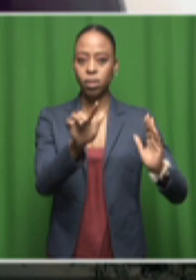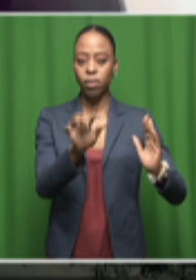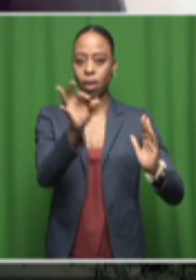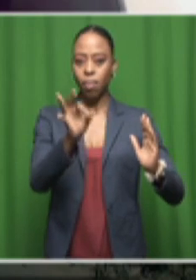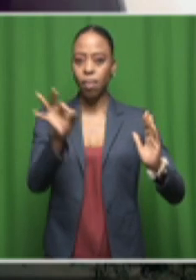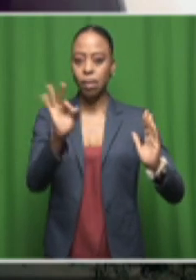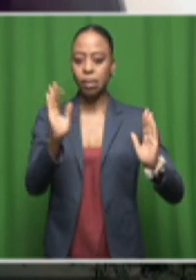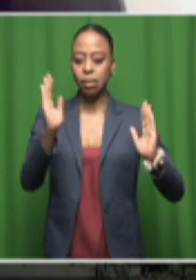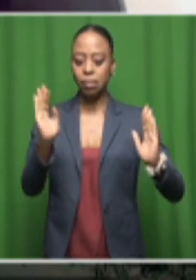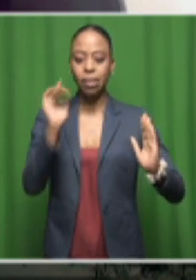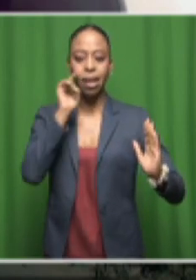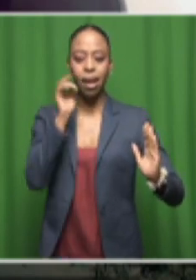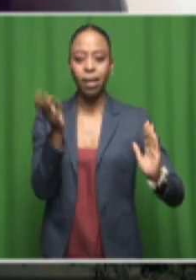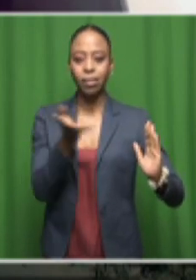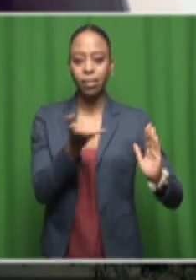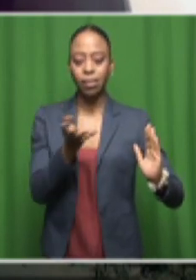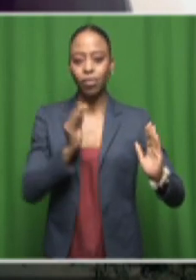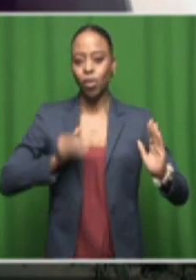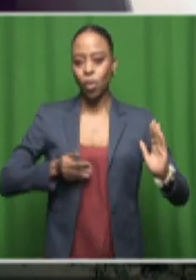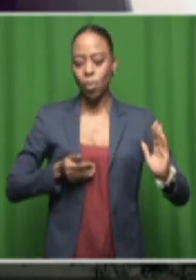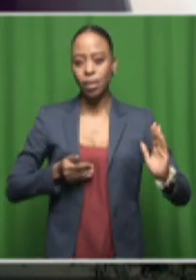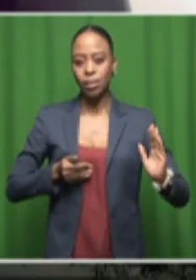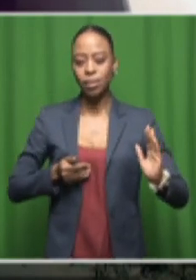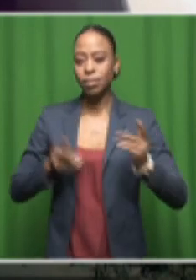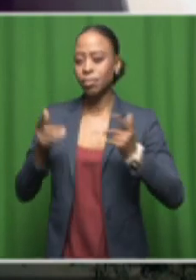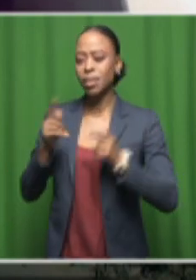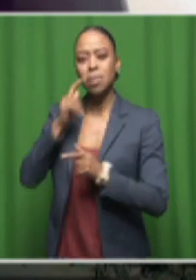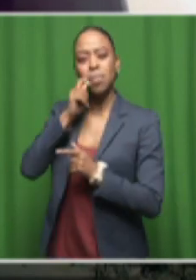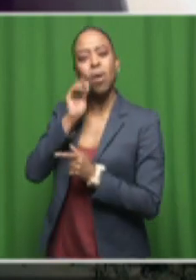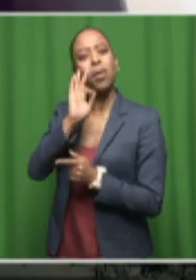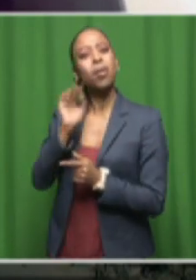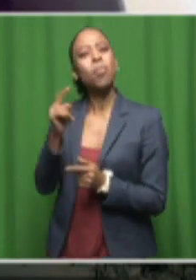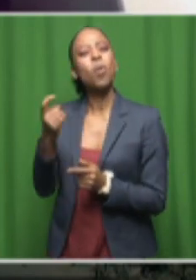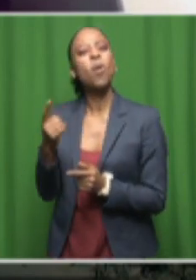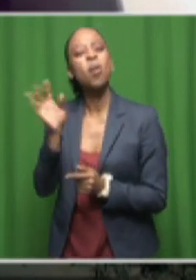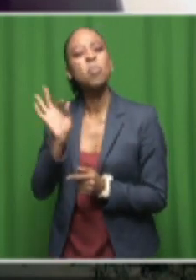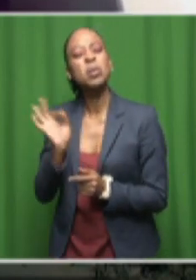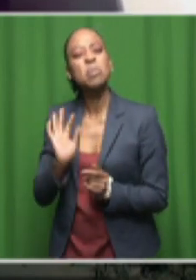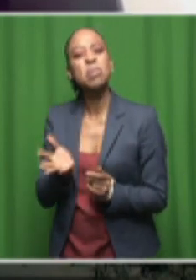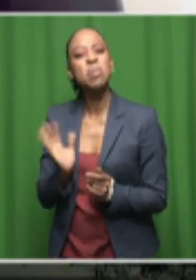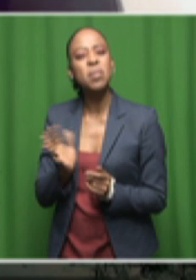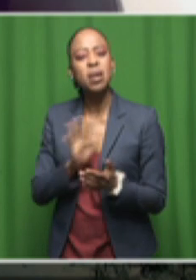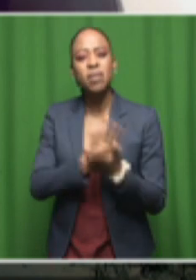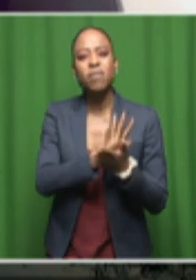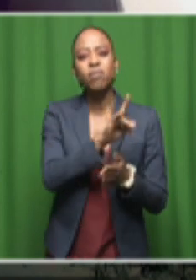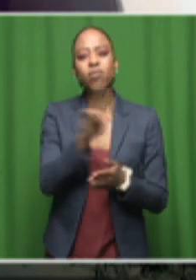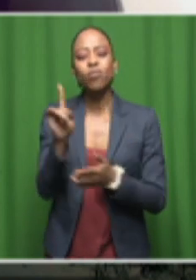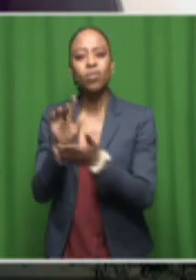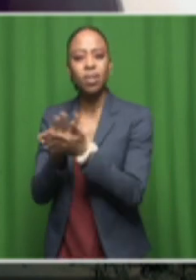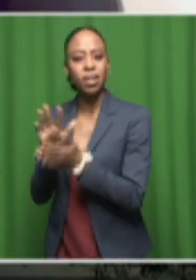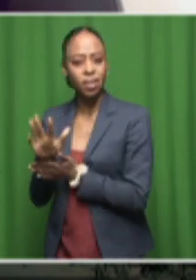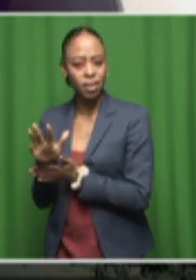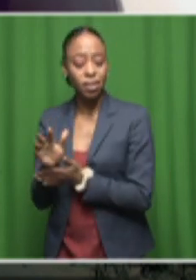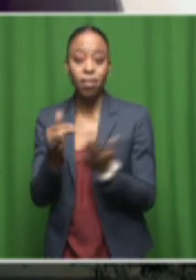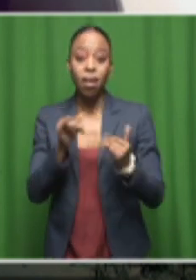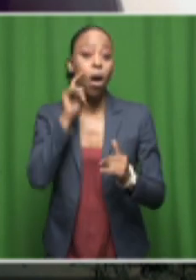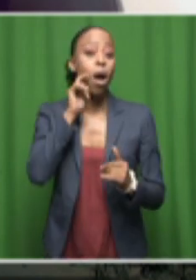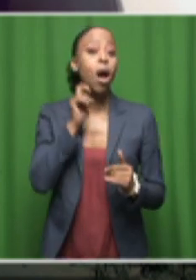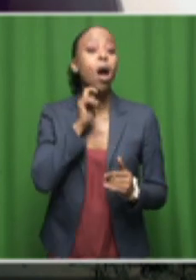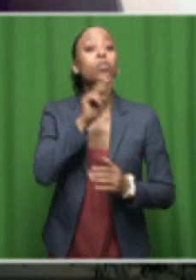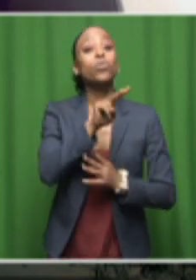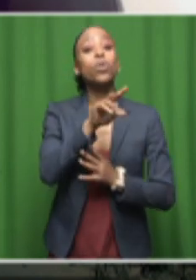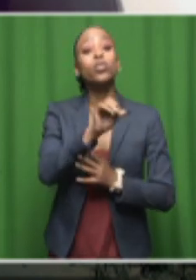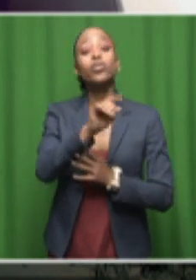that age group for women, and for men it's 3.1% in the 15 to 19. In the ages of 20